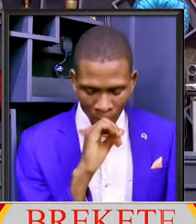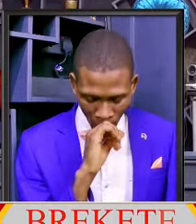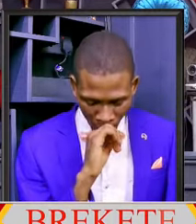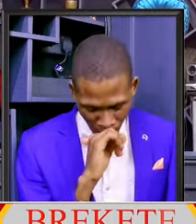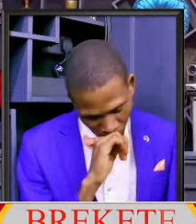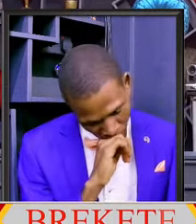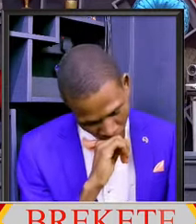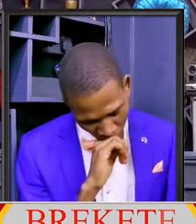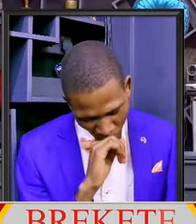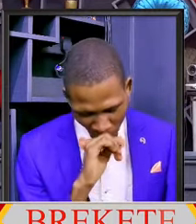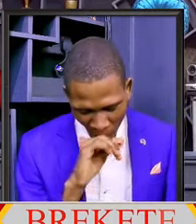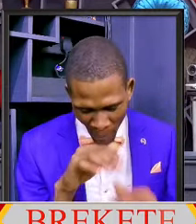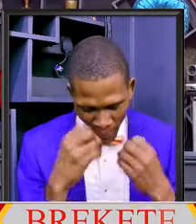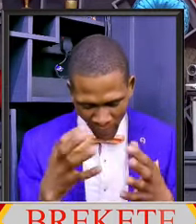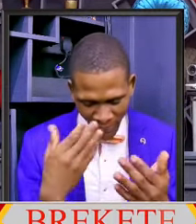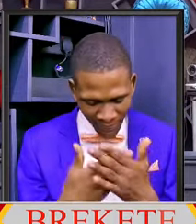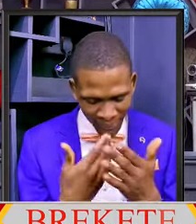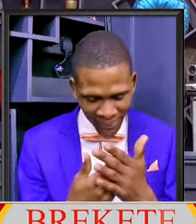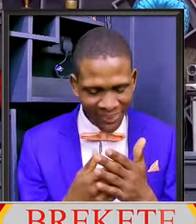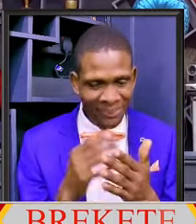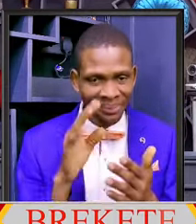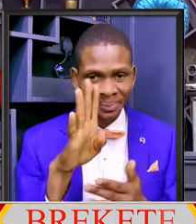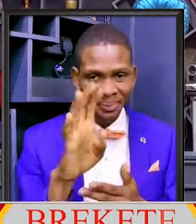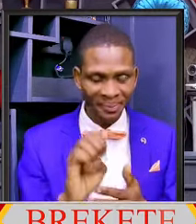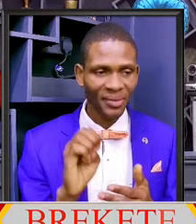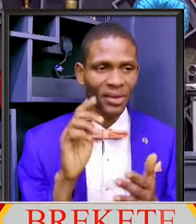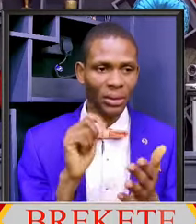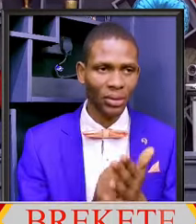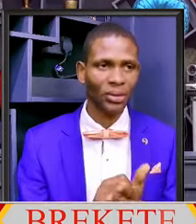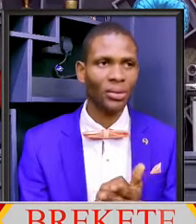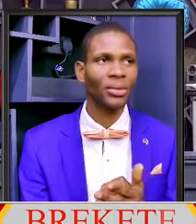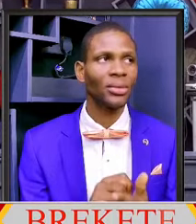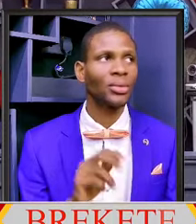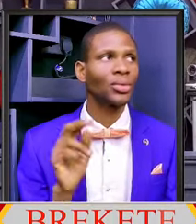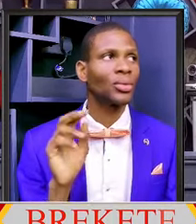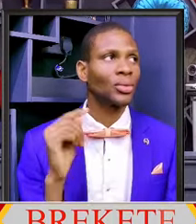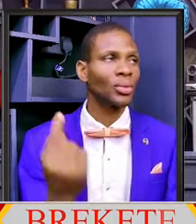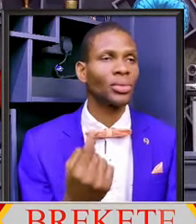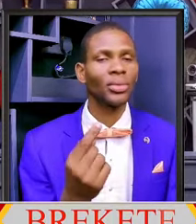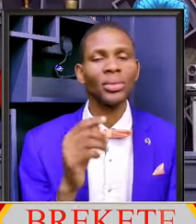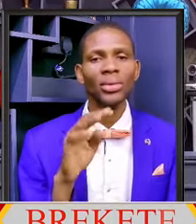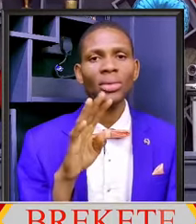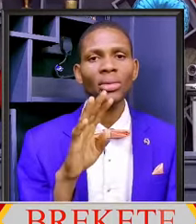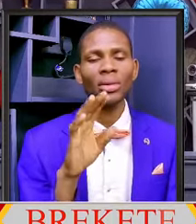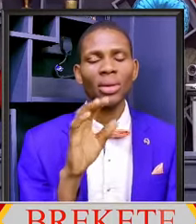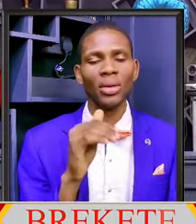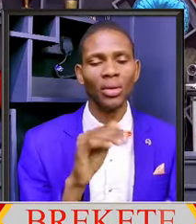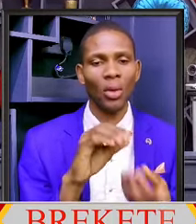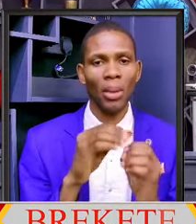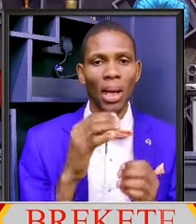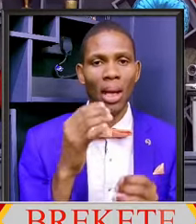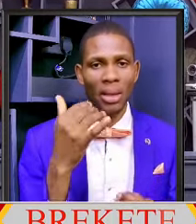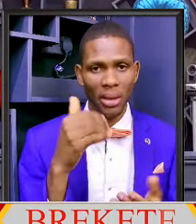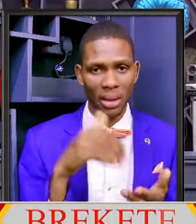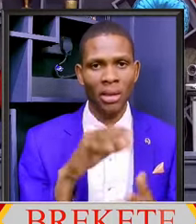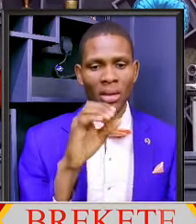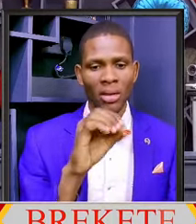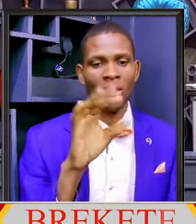89 01. How much be the fee? 40,000 naira only. Okay, repeat. 080